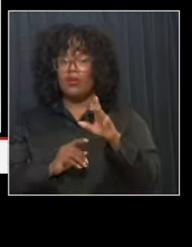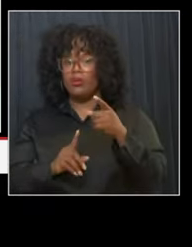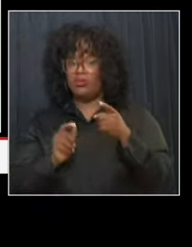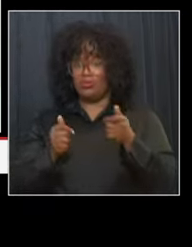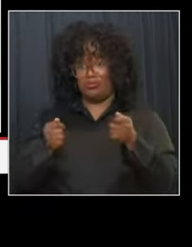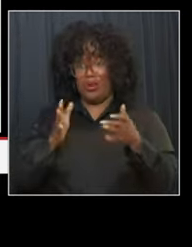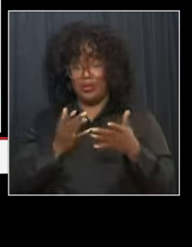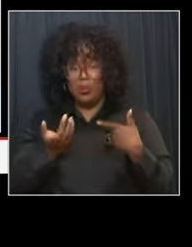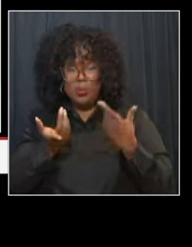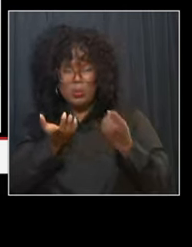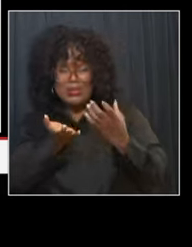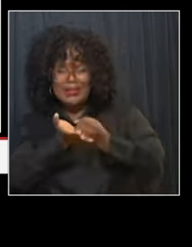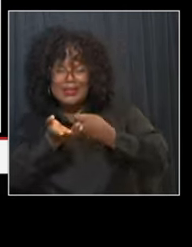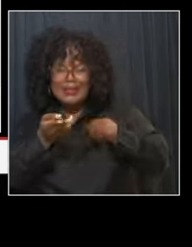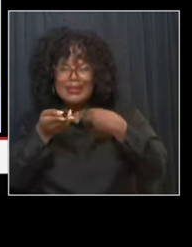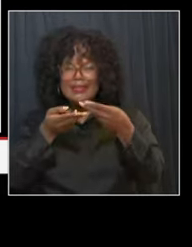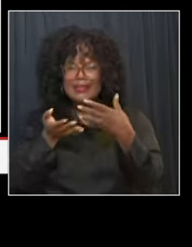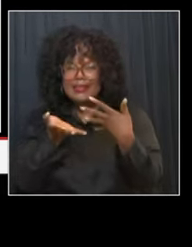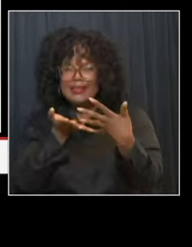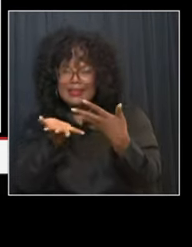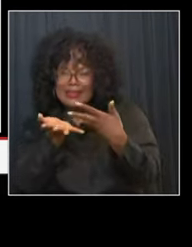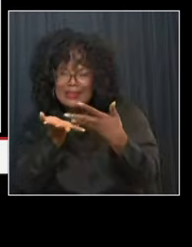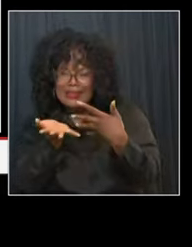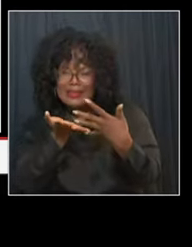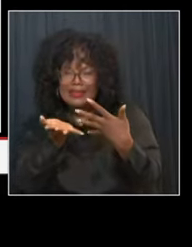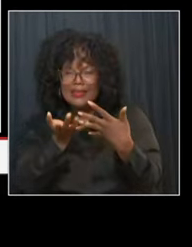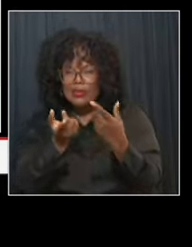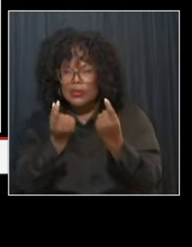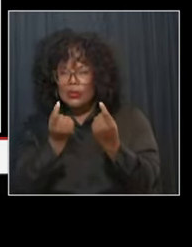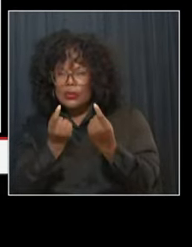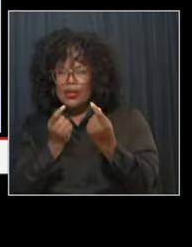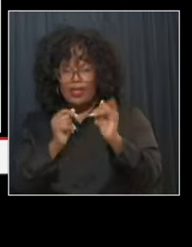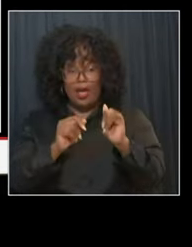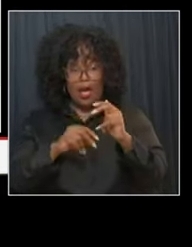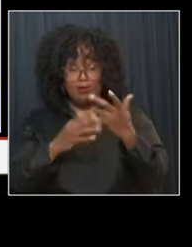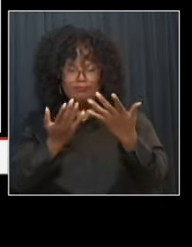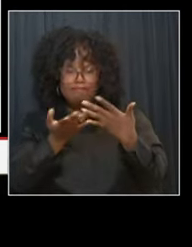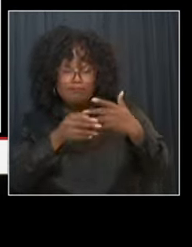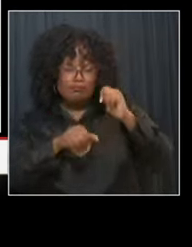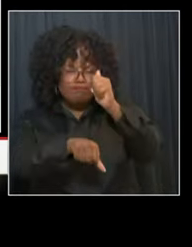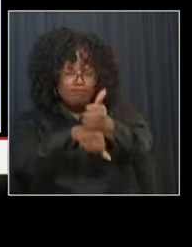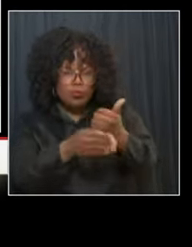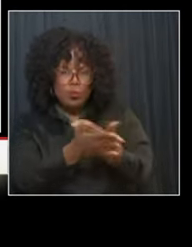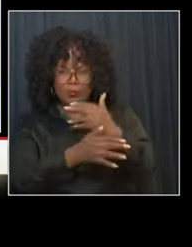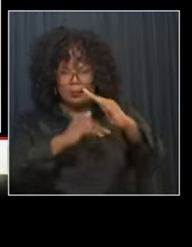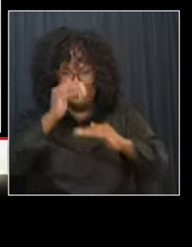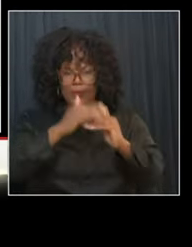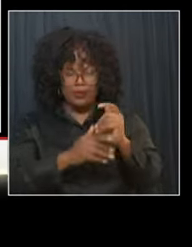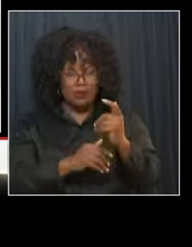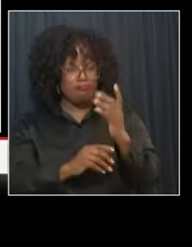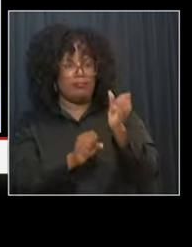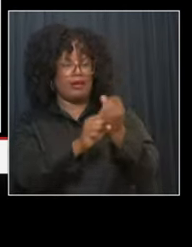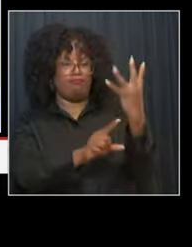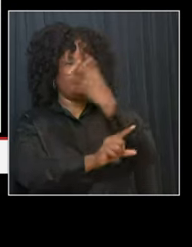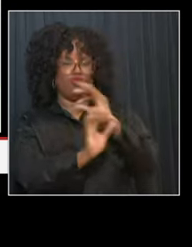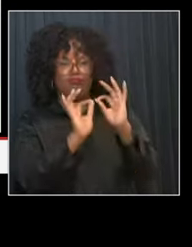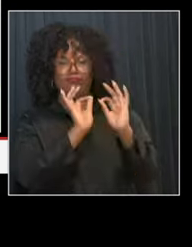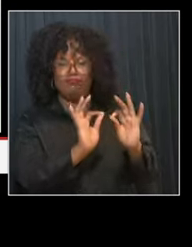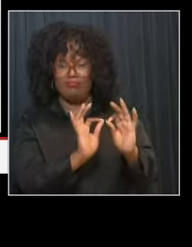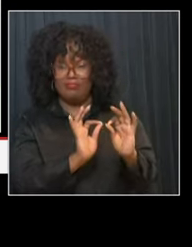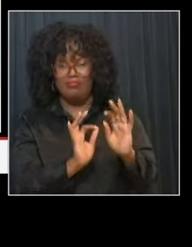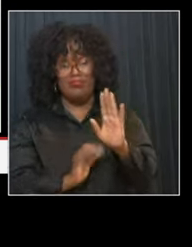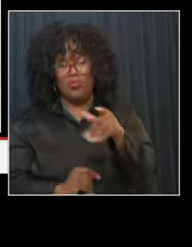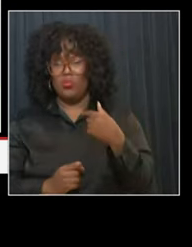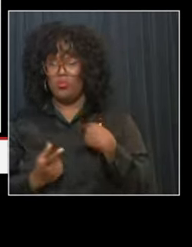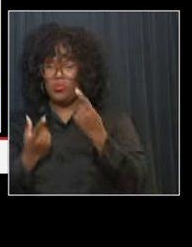facility. You should go visit it if you haven't. But, we also have to deal with the fact that